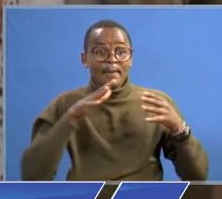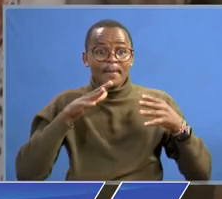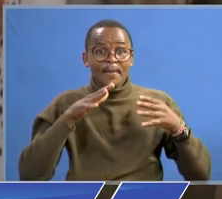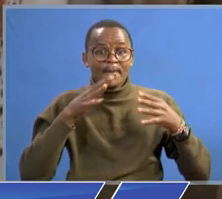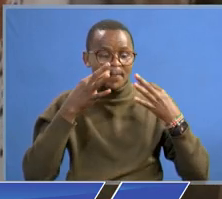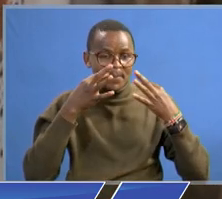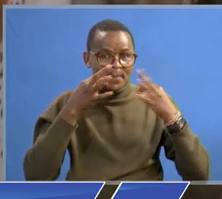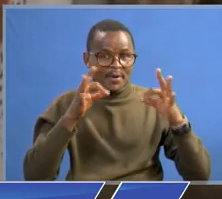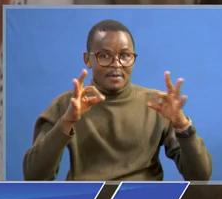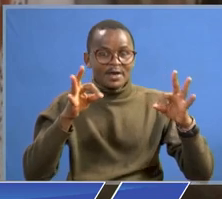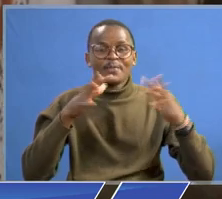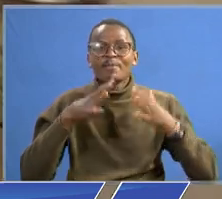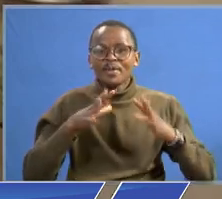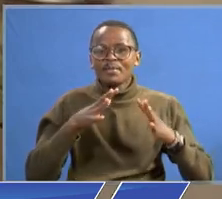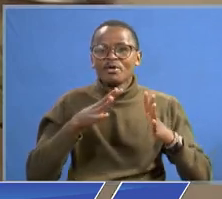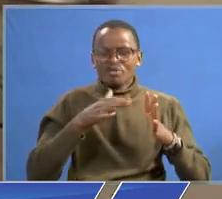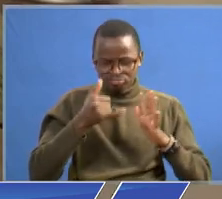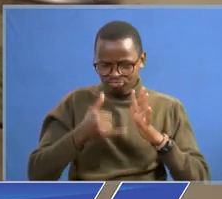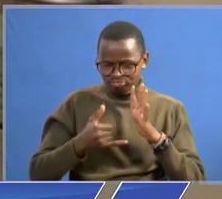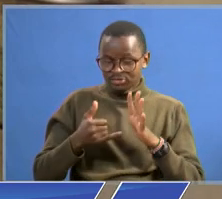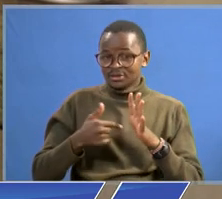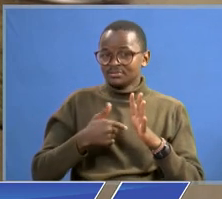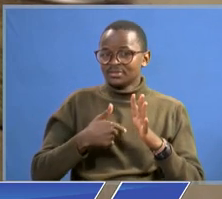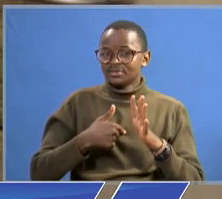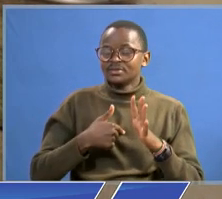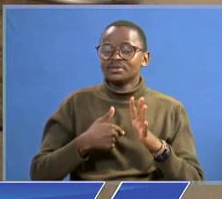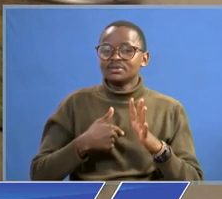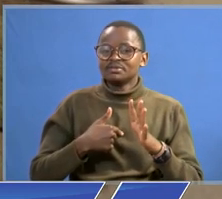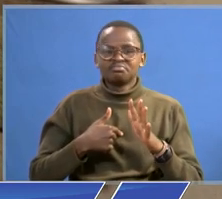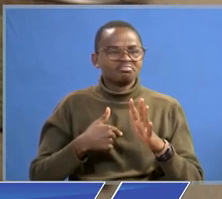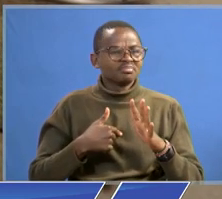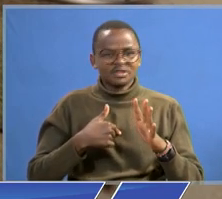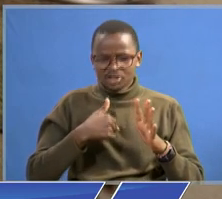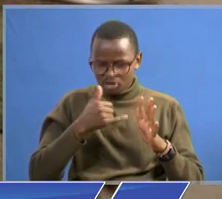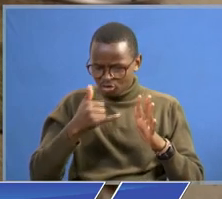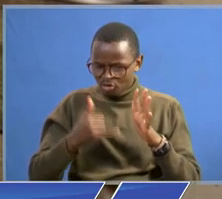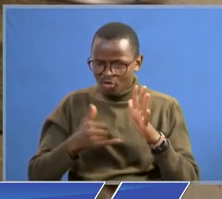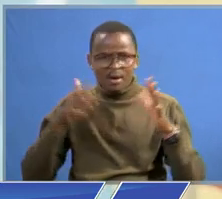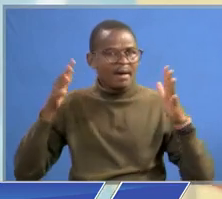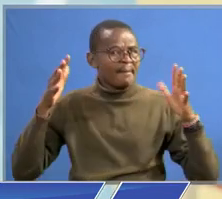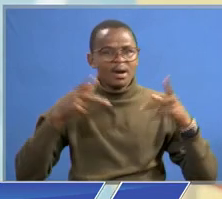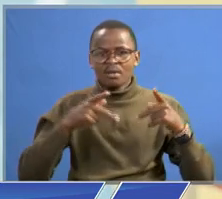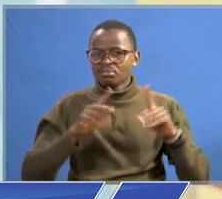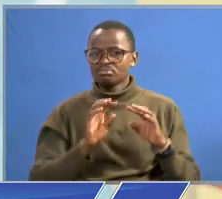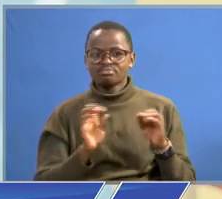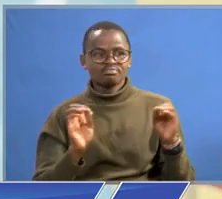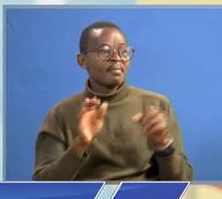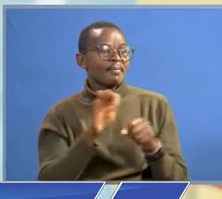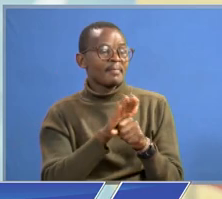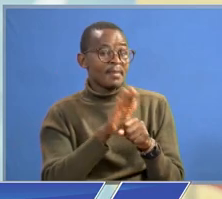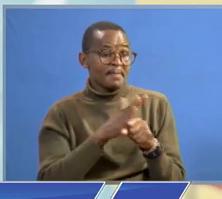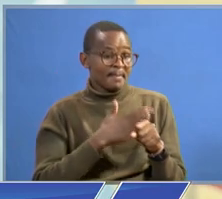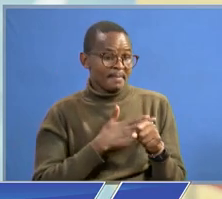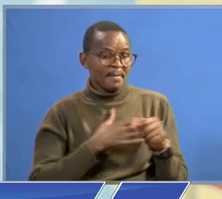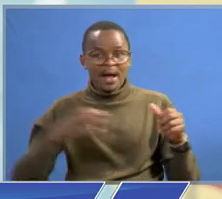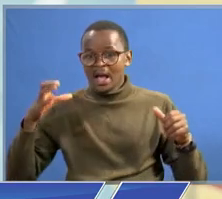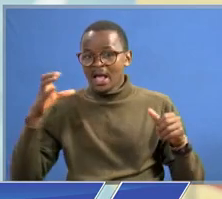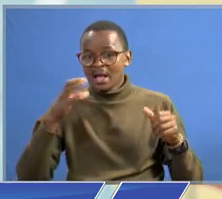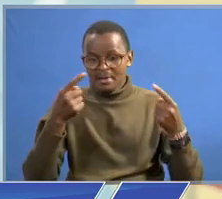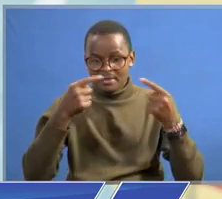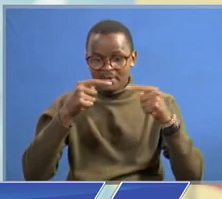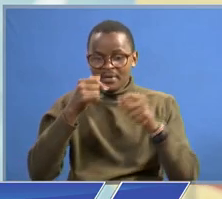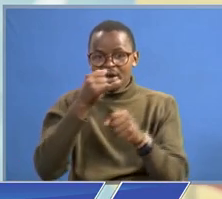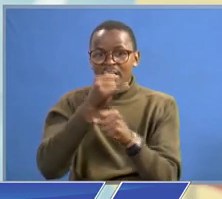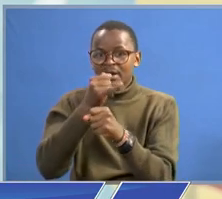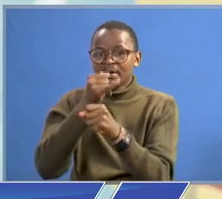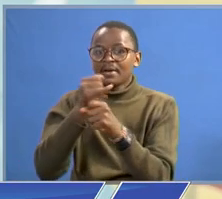has ever drawn. Me personally, I'm a big person. Me mostly my clients only let a job na chora,